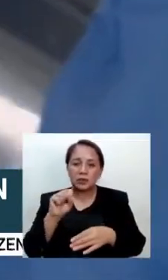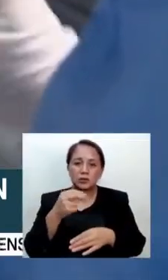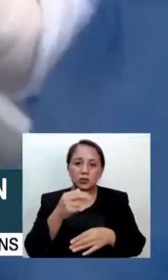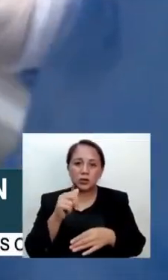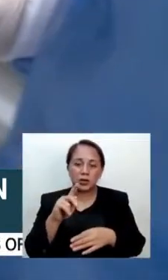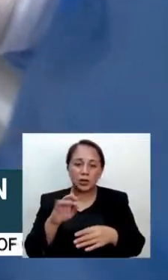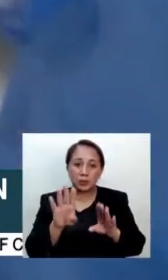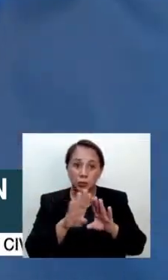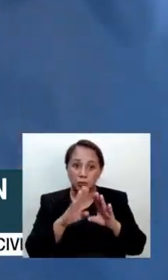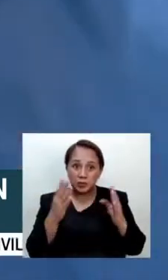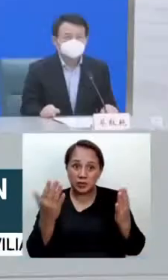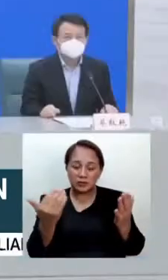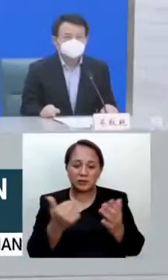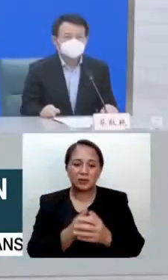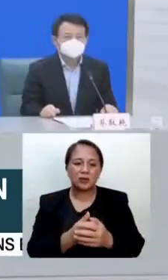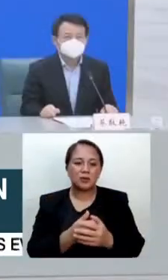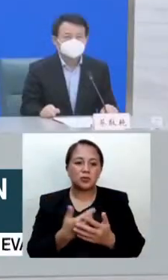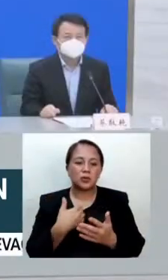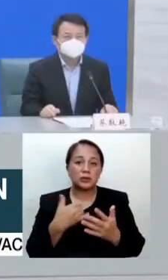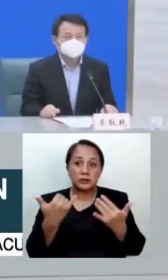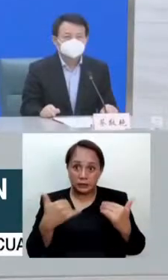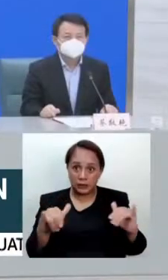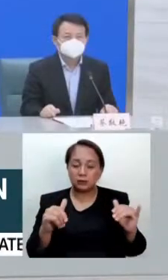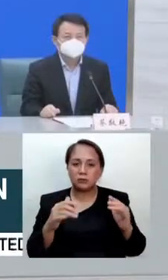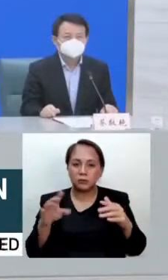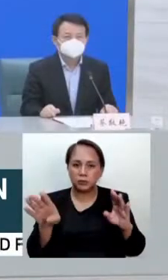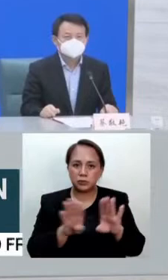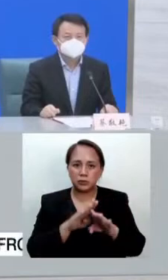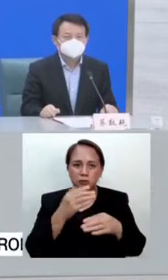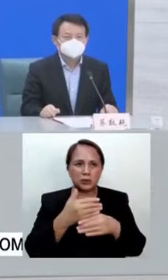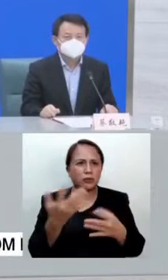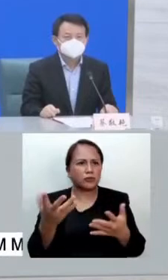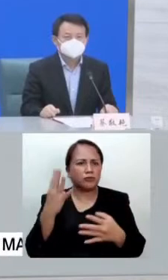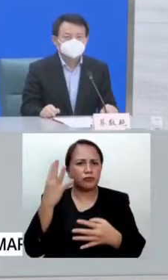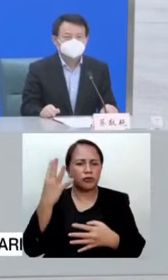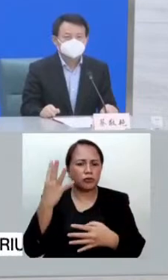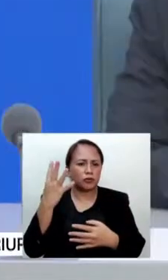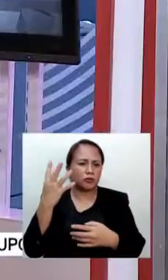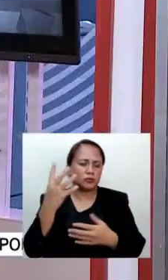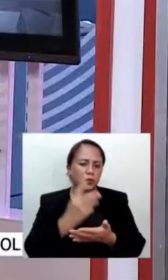a lockdown that's been currently on its fourth week.